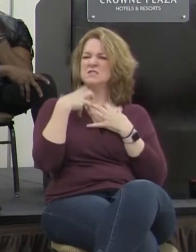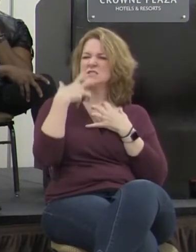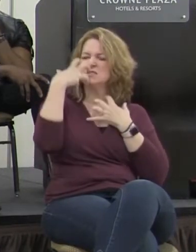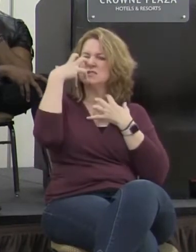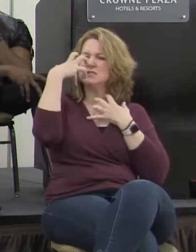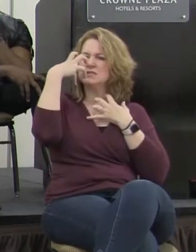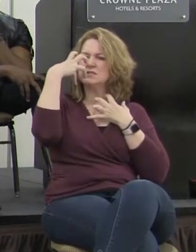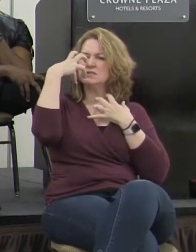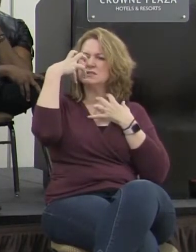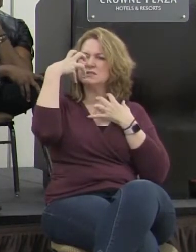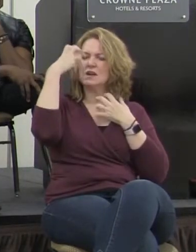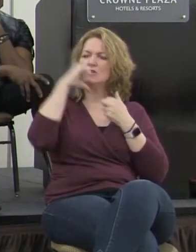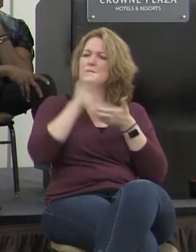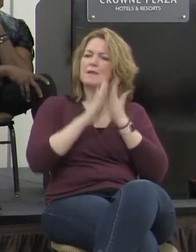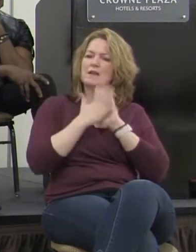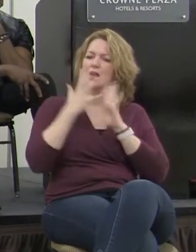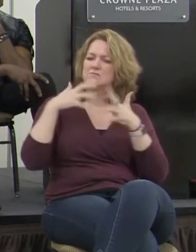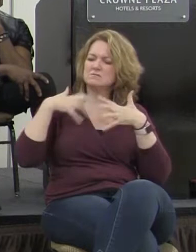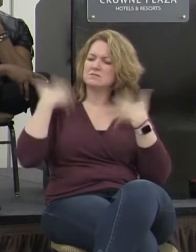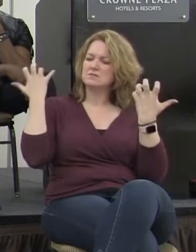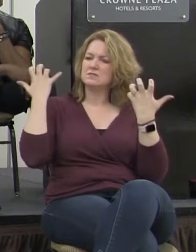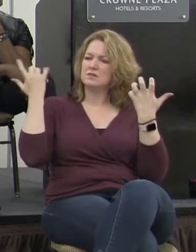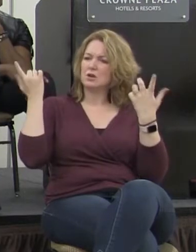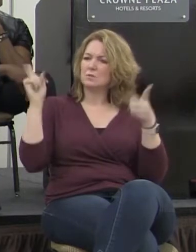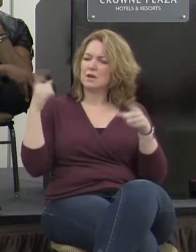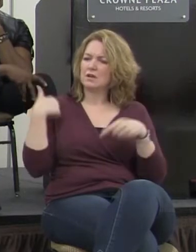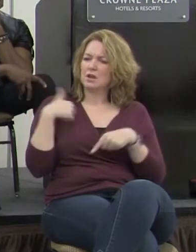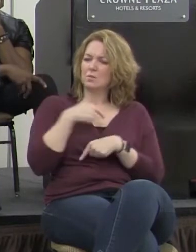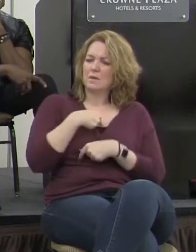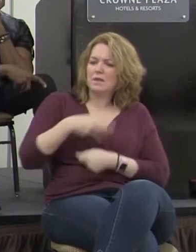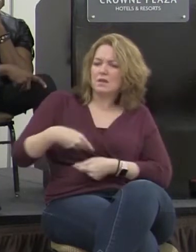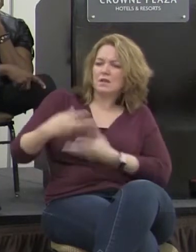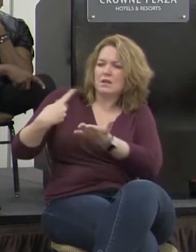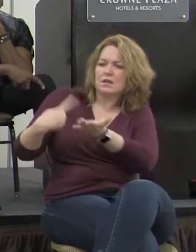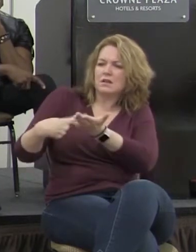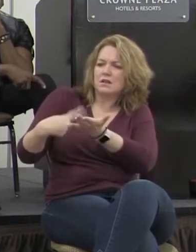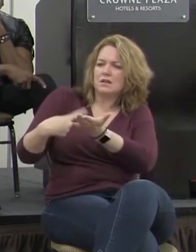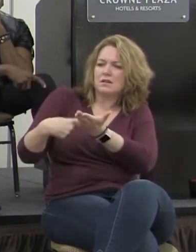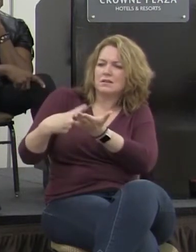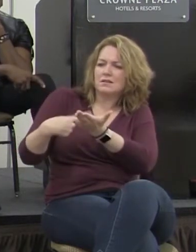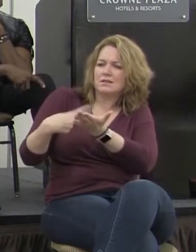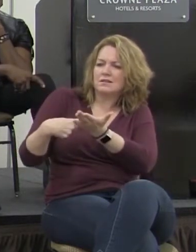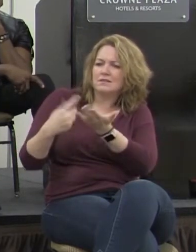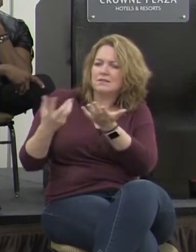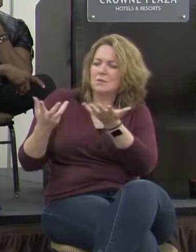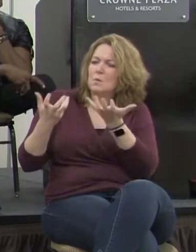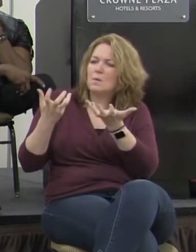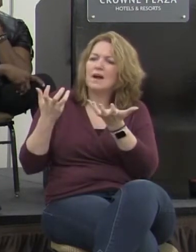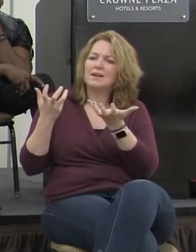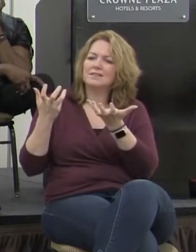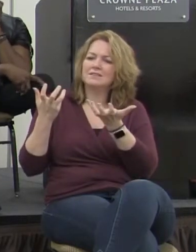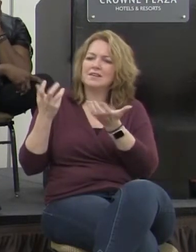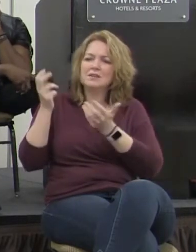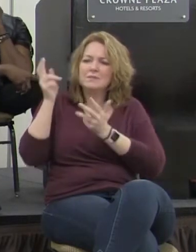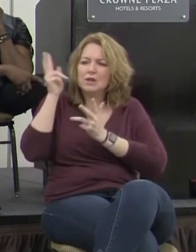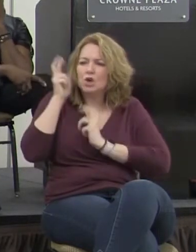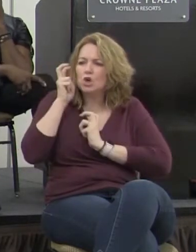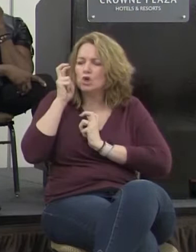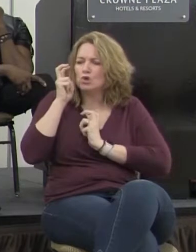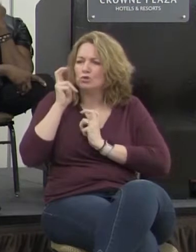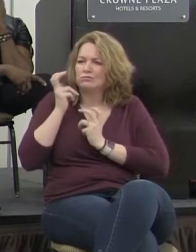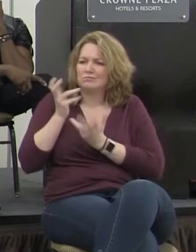And don't get angry when we bring up issues and we just want to be heard. That